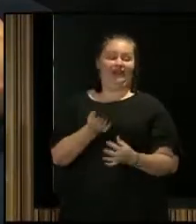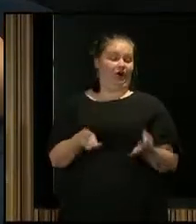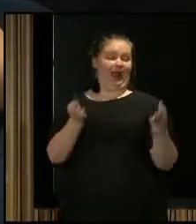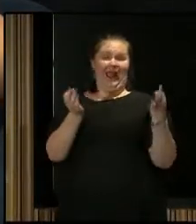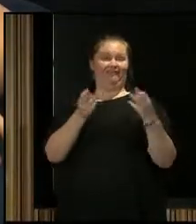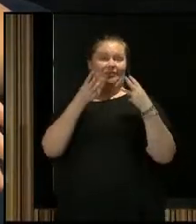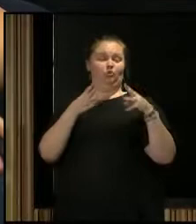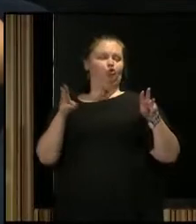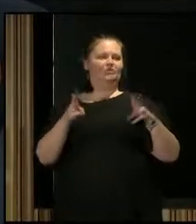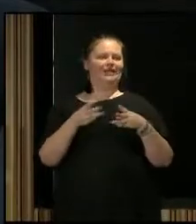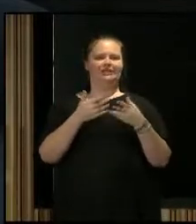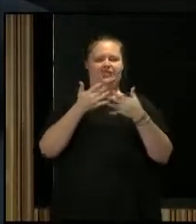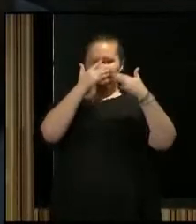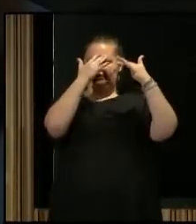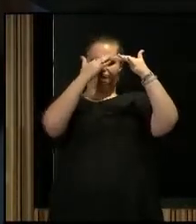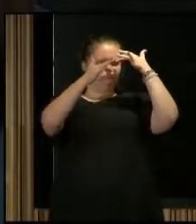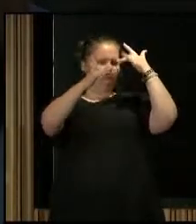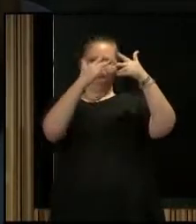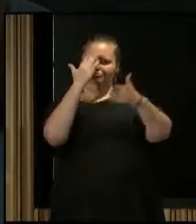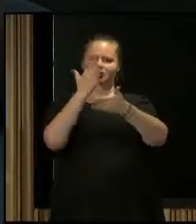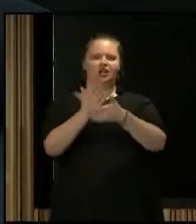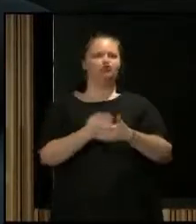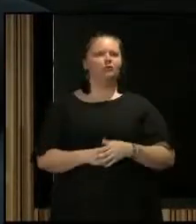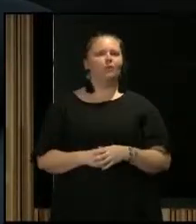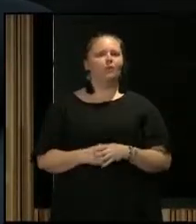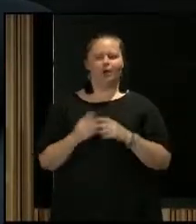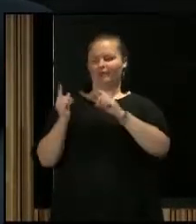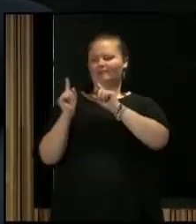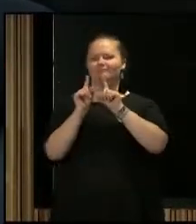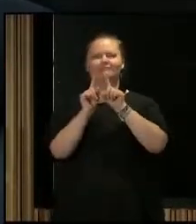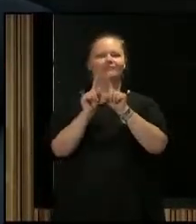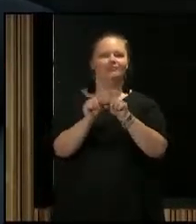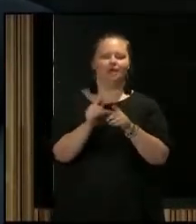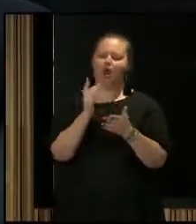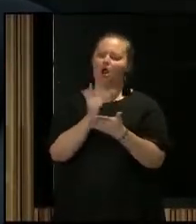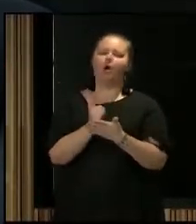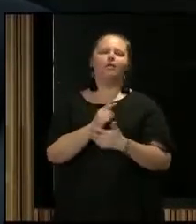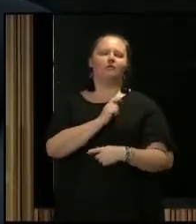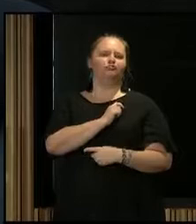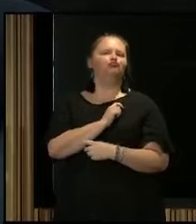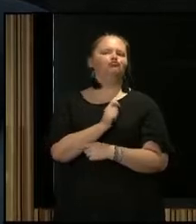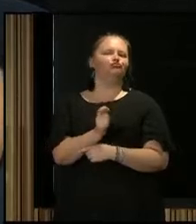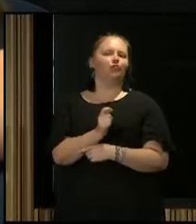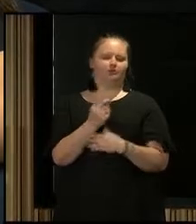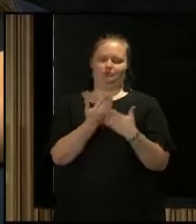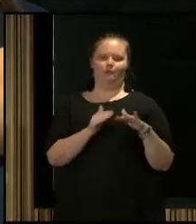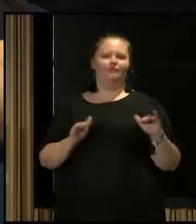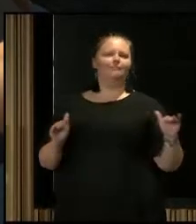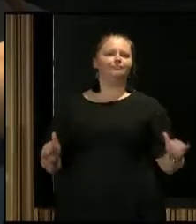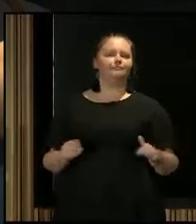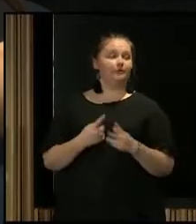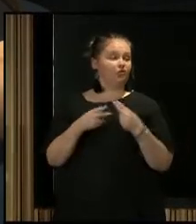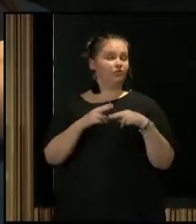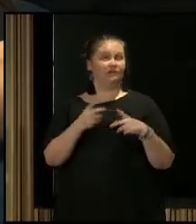anything. She's just like on my wavelength. And we have arrived at that place together. And so there's a lot of trust going on stage. And if you do